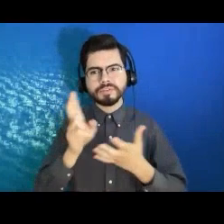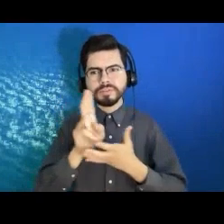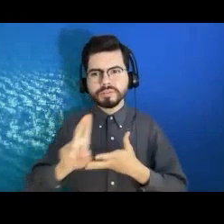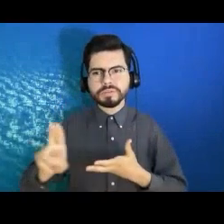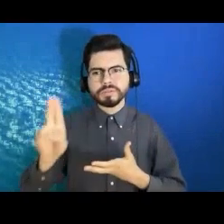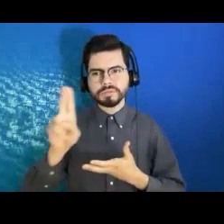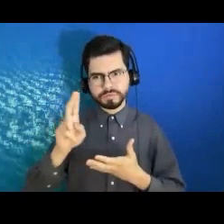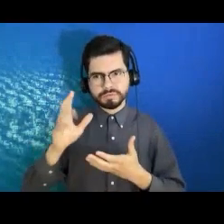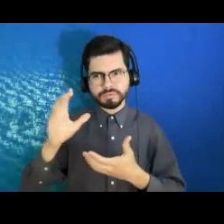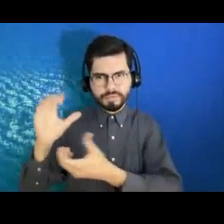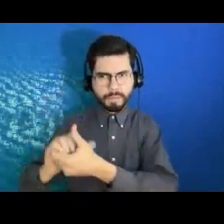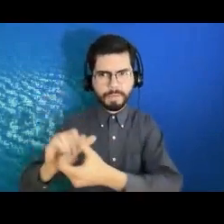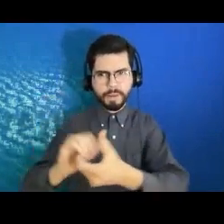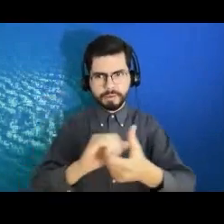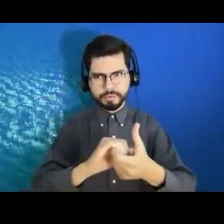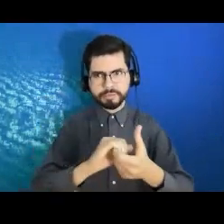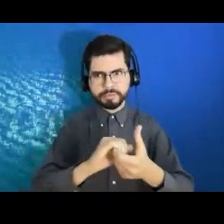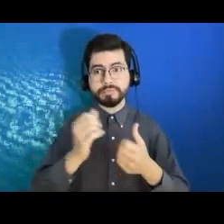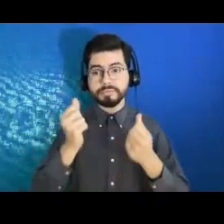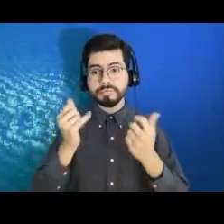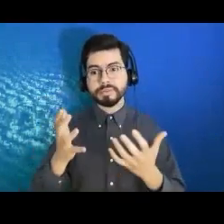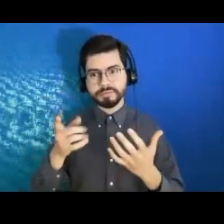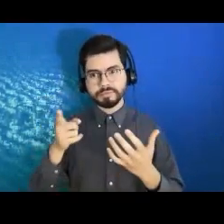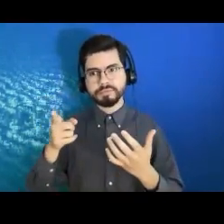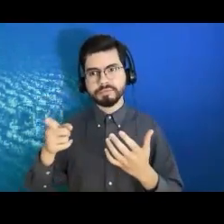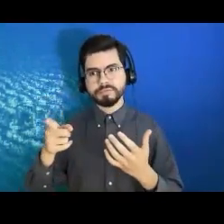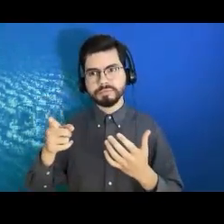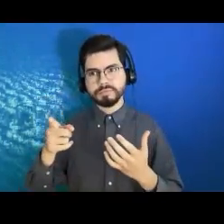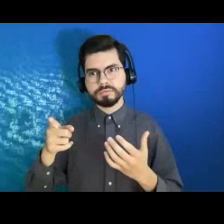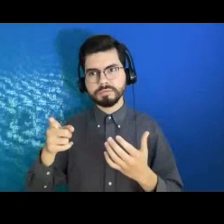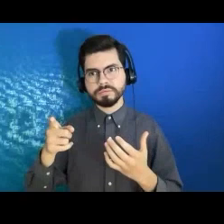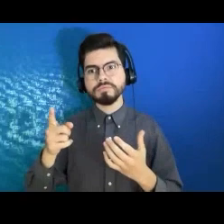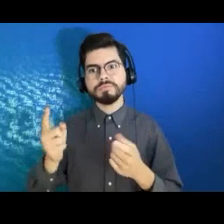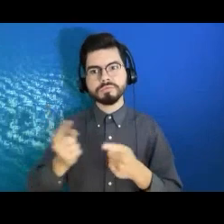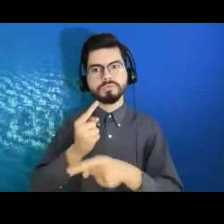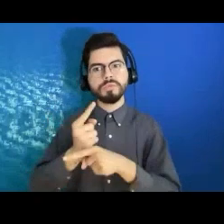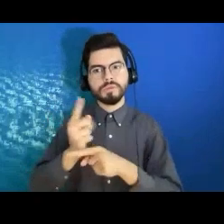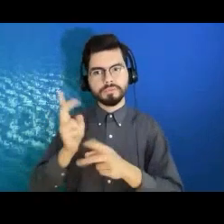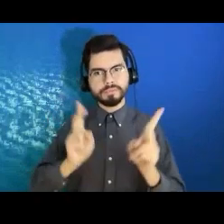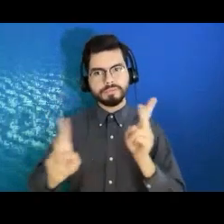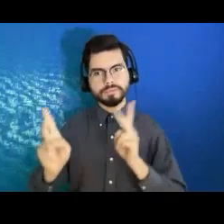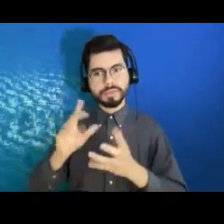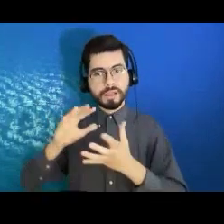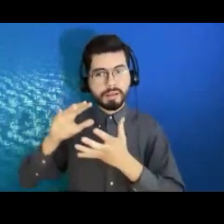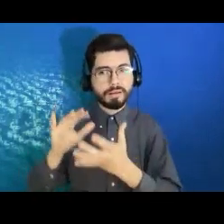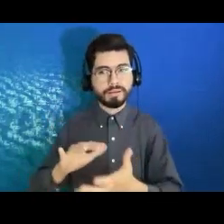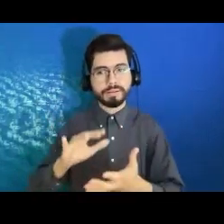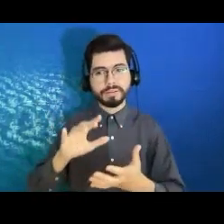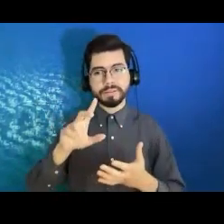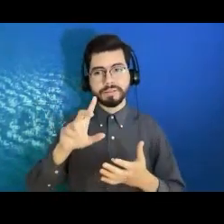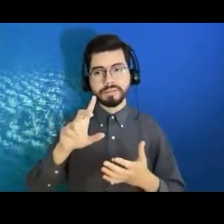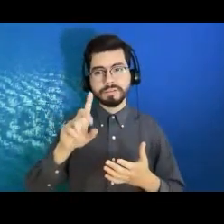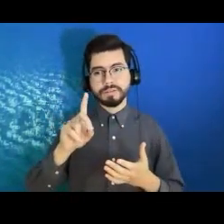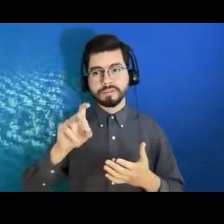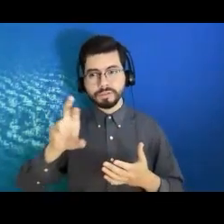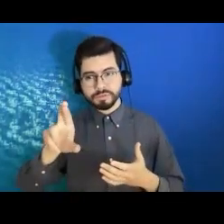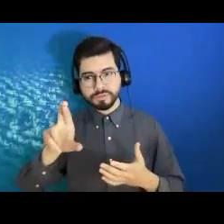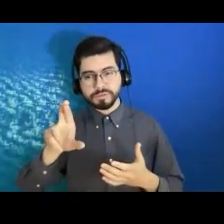partnerships where a lot of bright people are getting their doctorates studying that exact thing. And in the